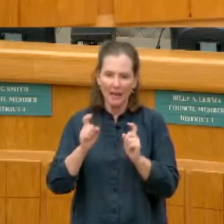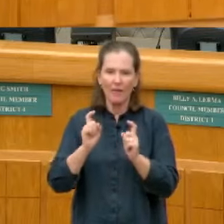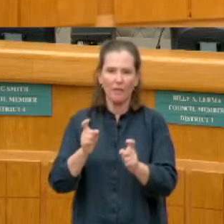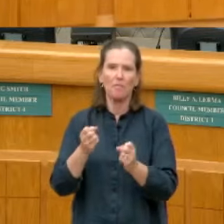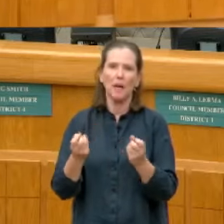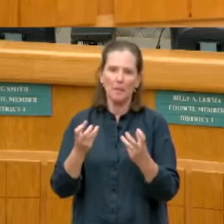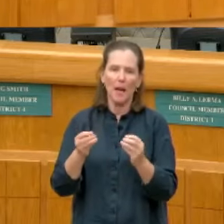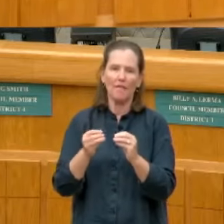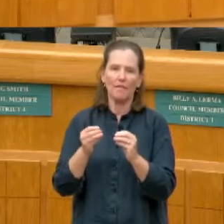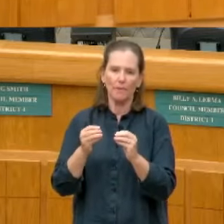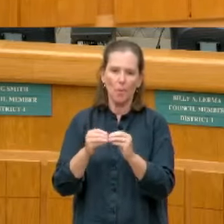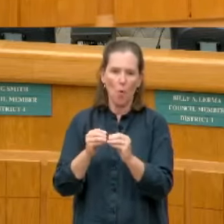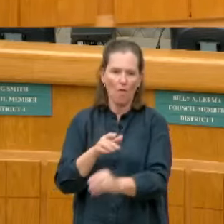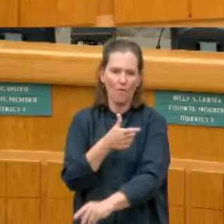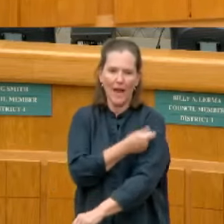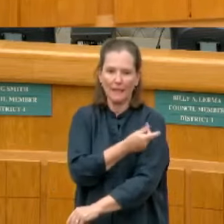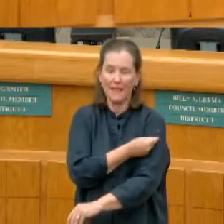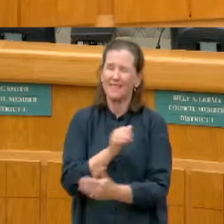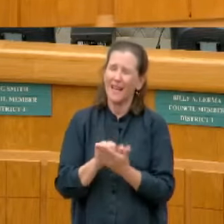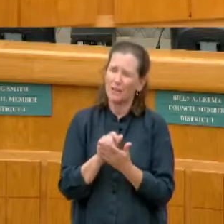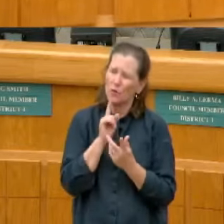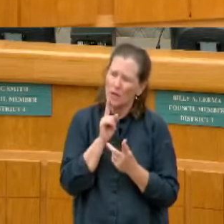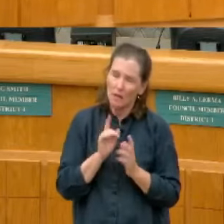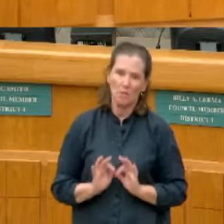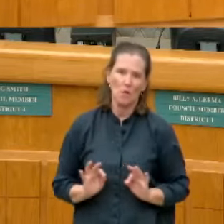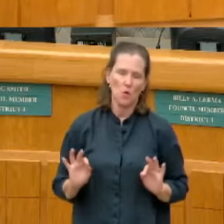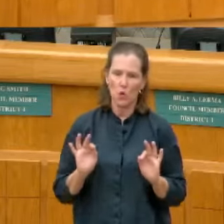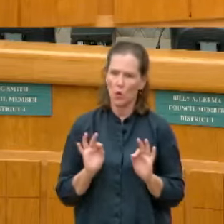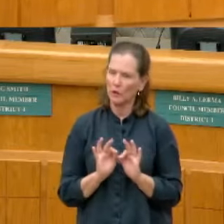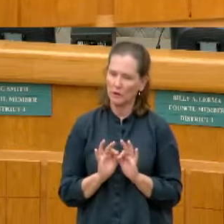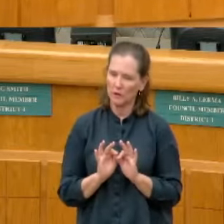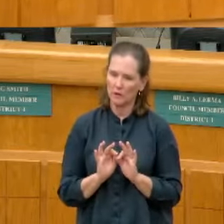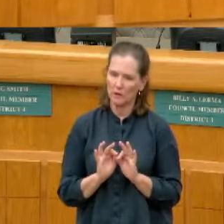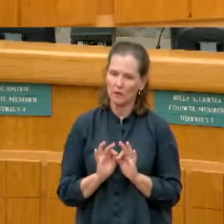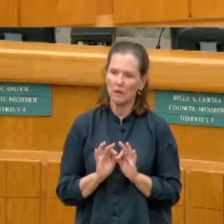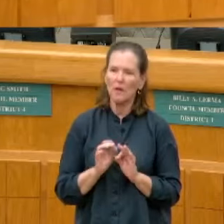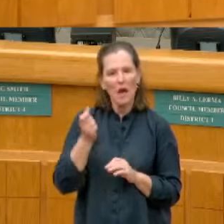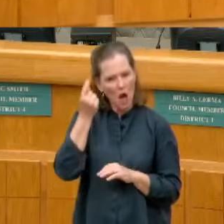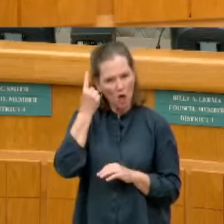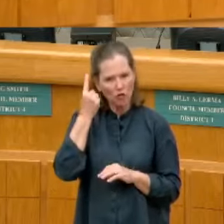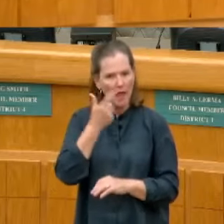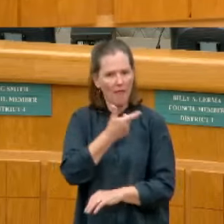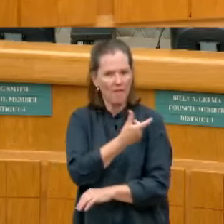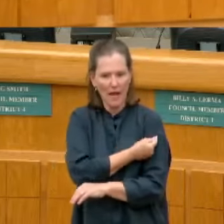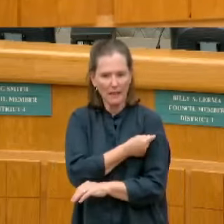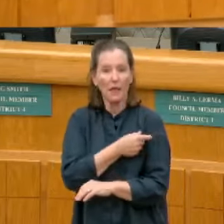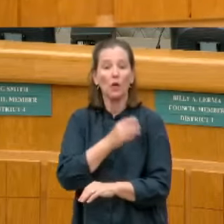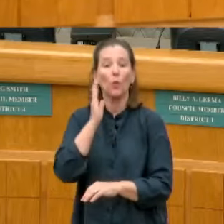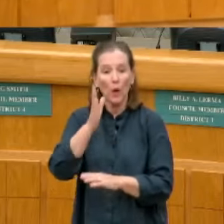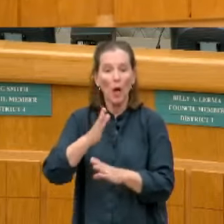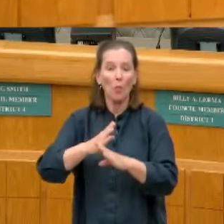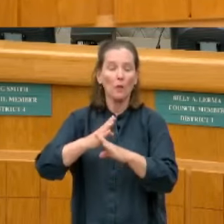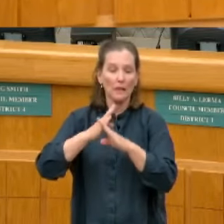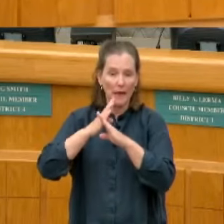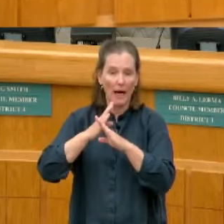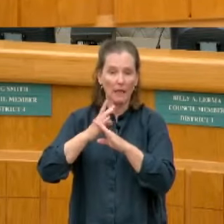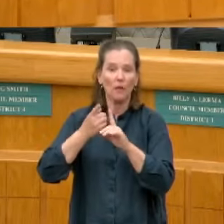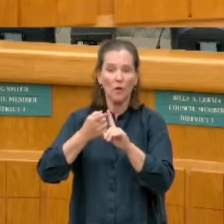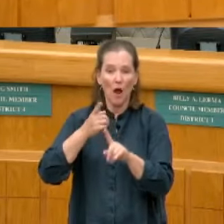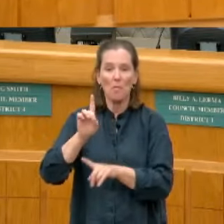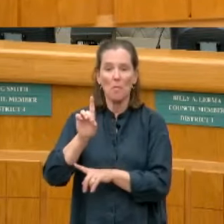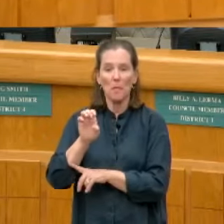again, because there's so much misinformation out there, please know that the vaccines protect against this Delta variant, which seems to